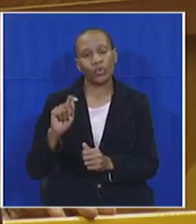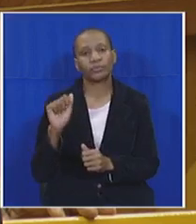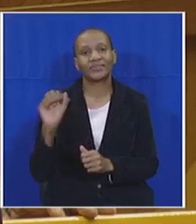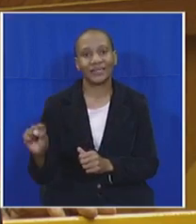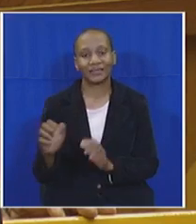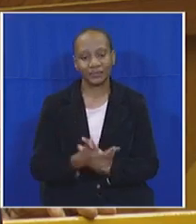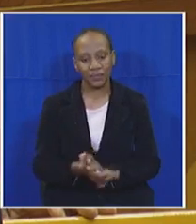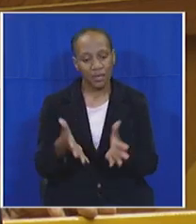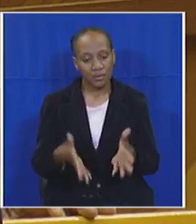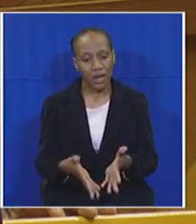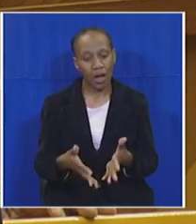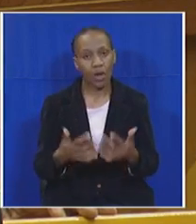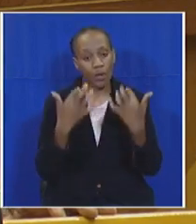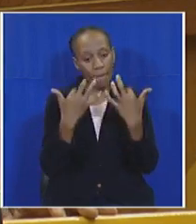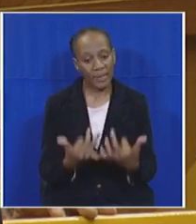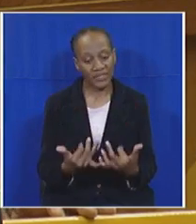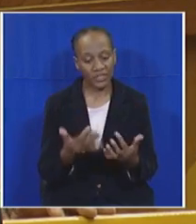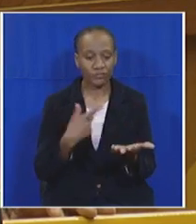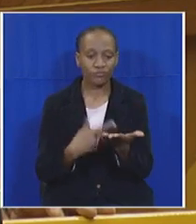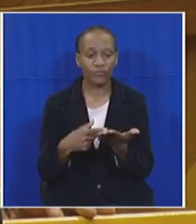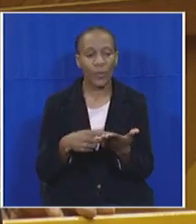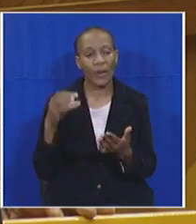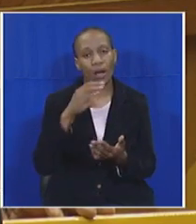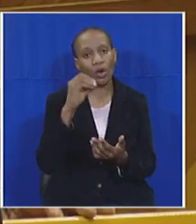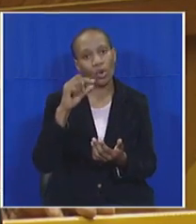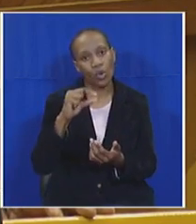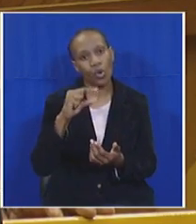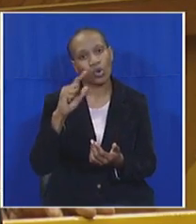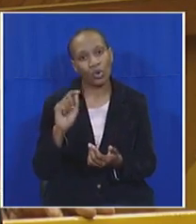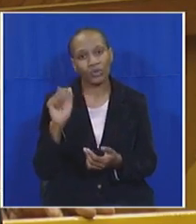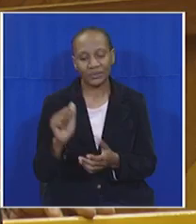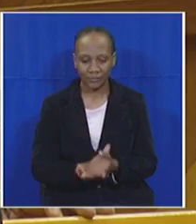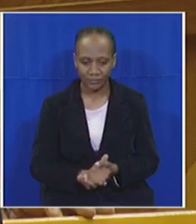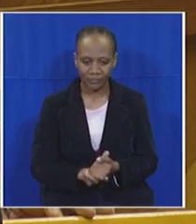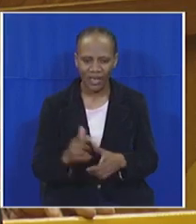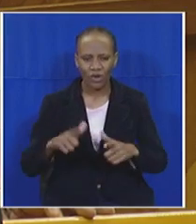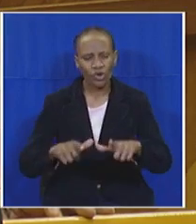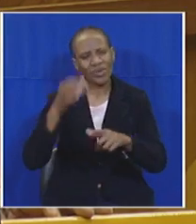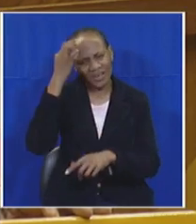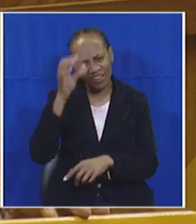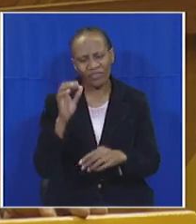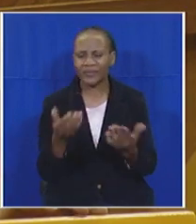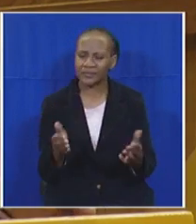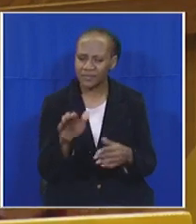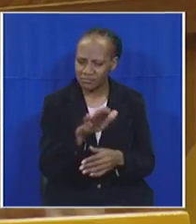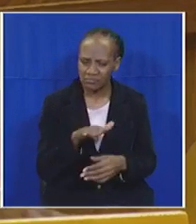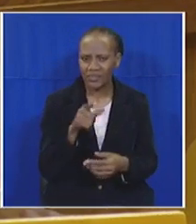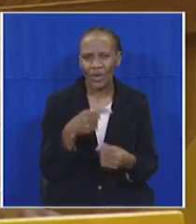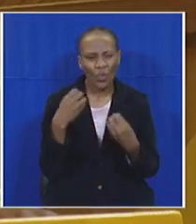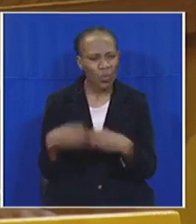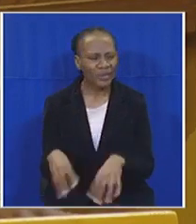of Cooperative Governance and Traditional Affairs. The local government sphere is synonymous with resource